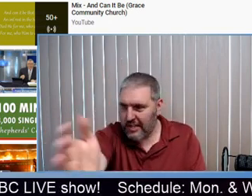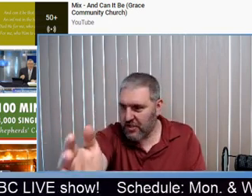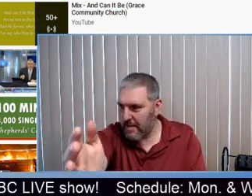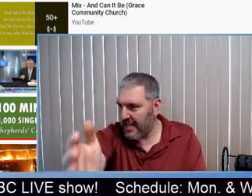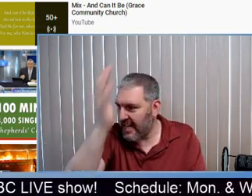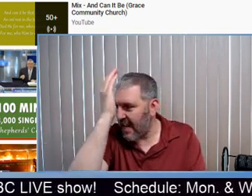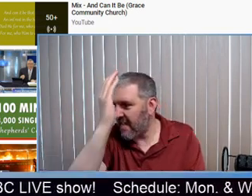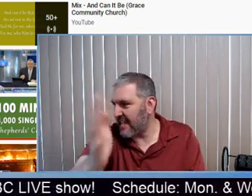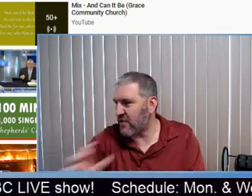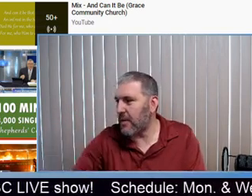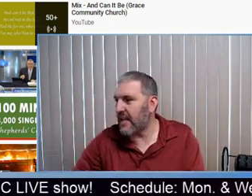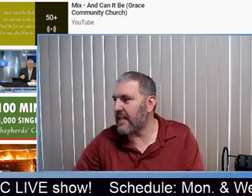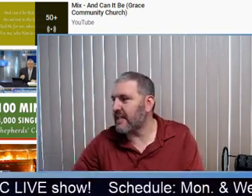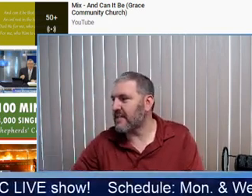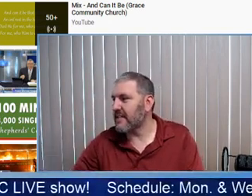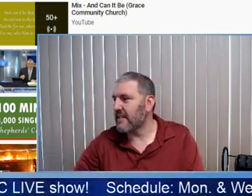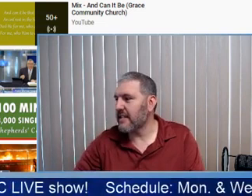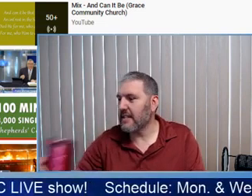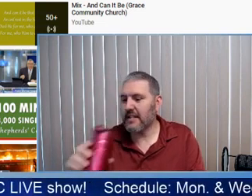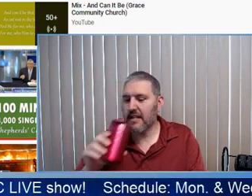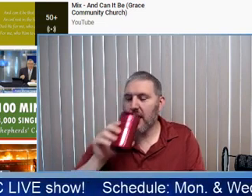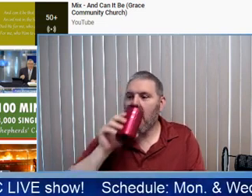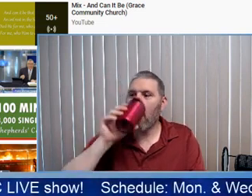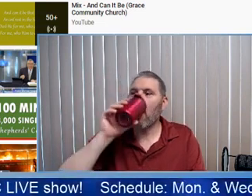and regimented, and that's the way it is.